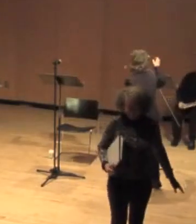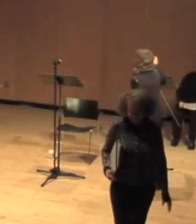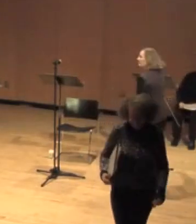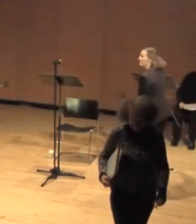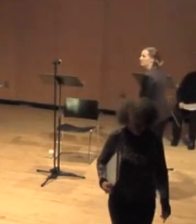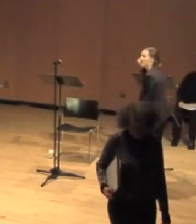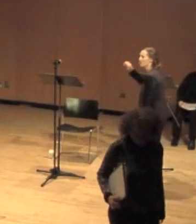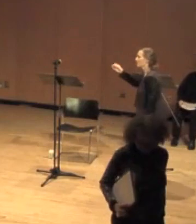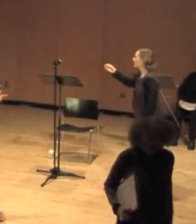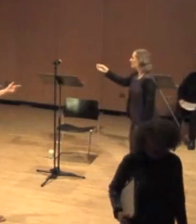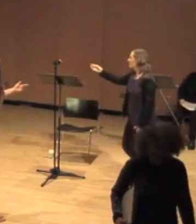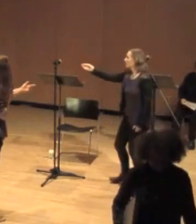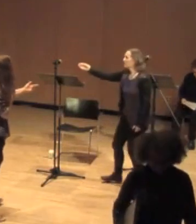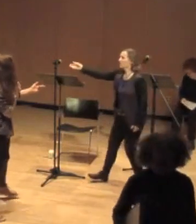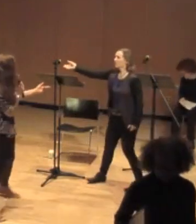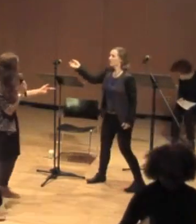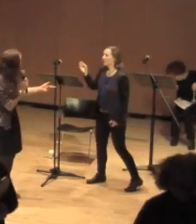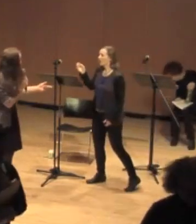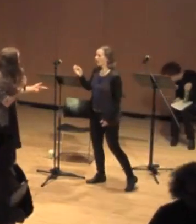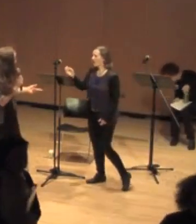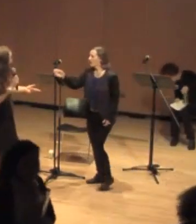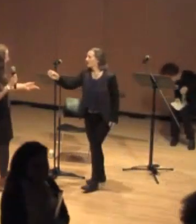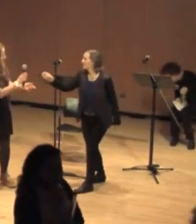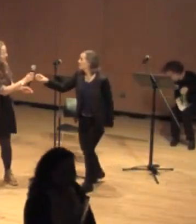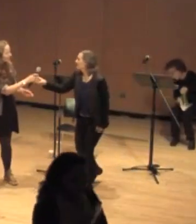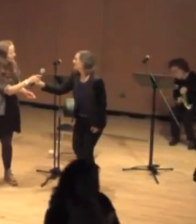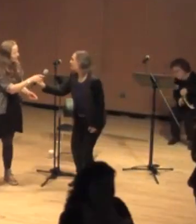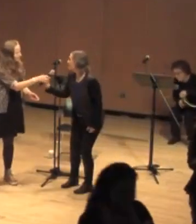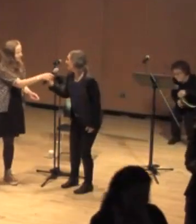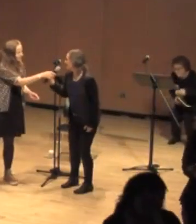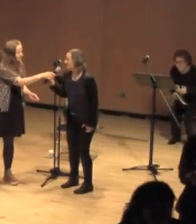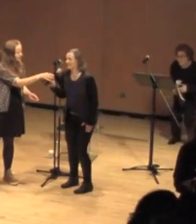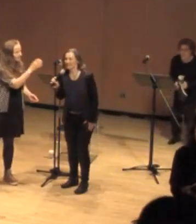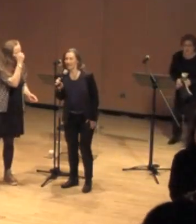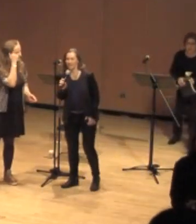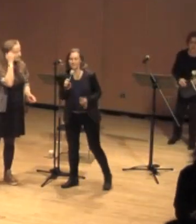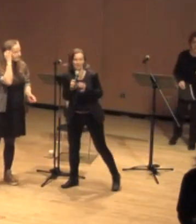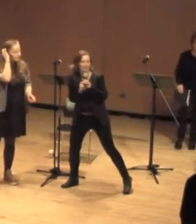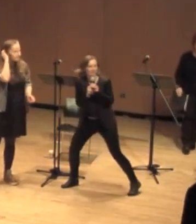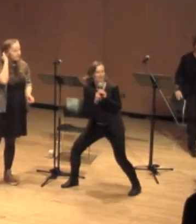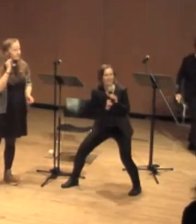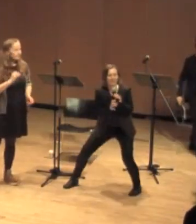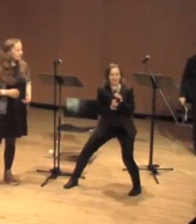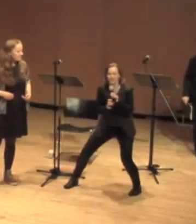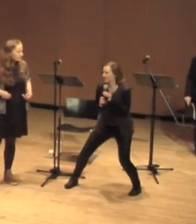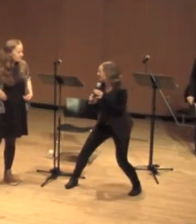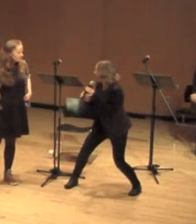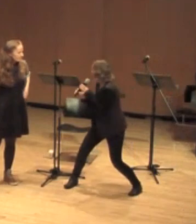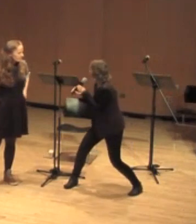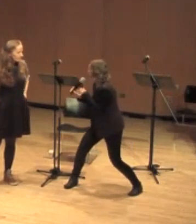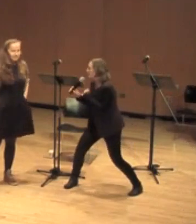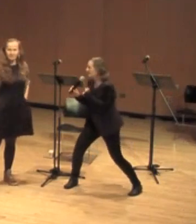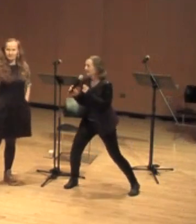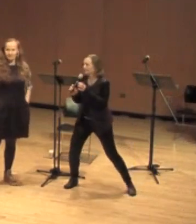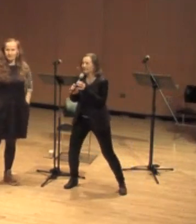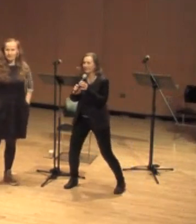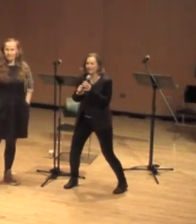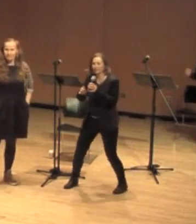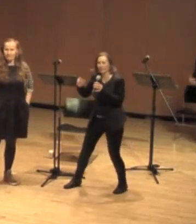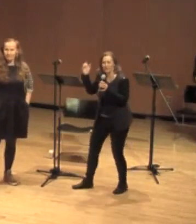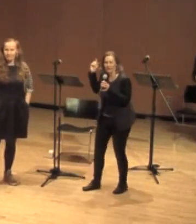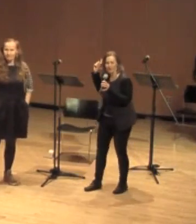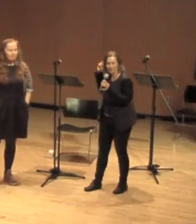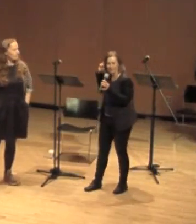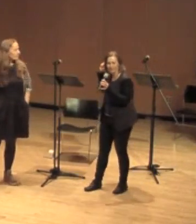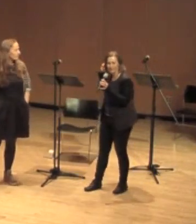so now we have a little bit of a break again and yeah just really quickly um thank you so much again for being here we're going